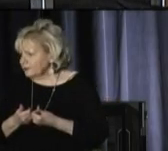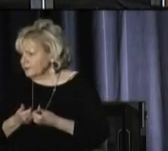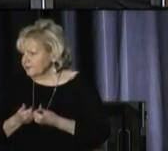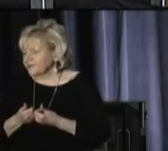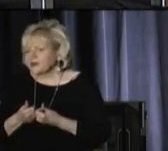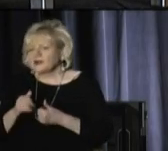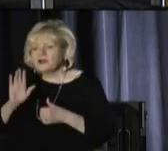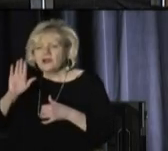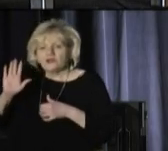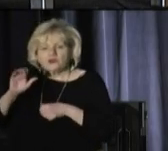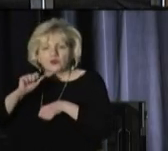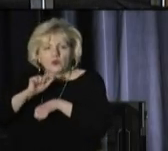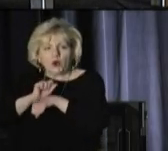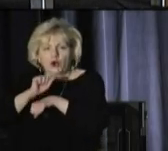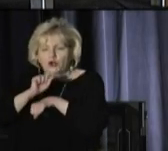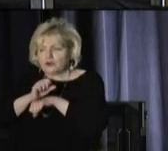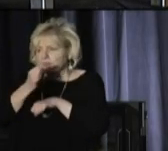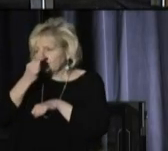work is